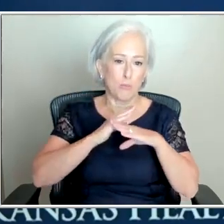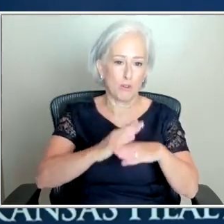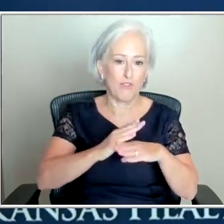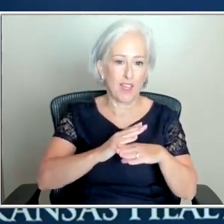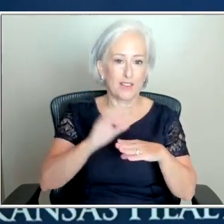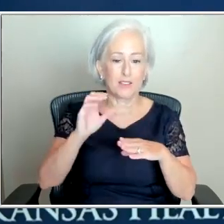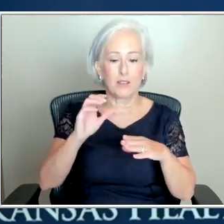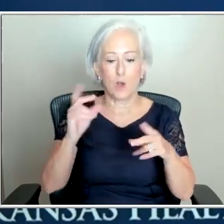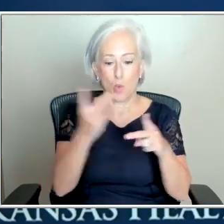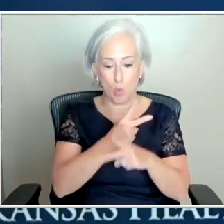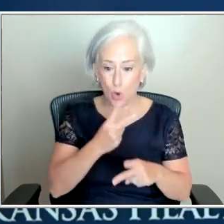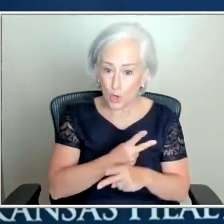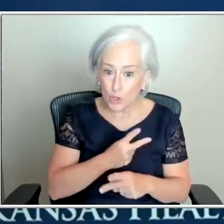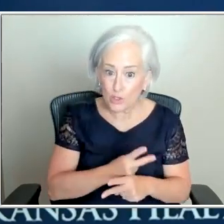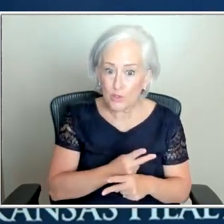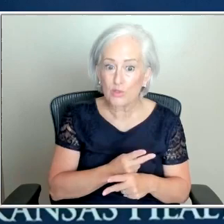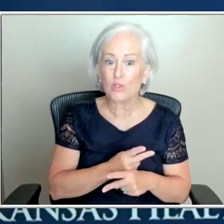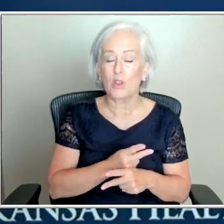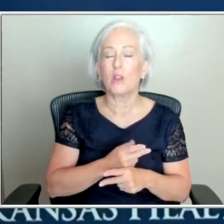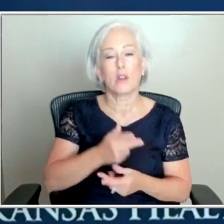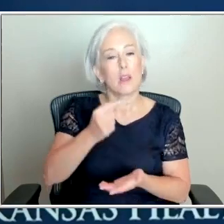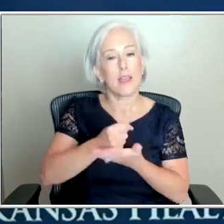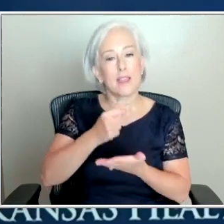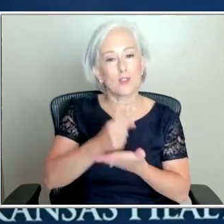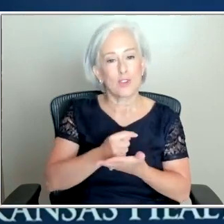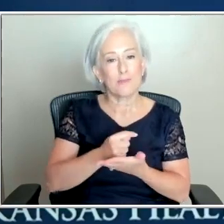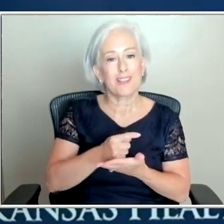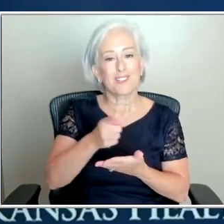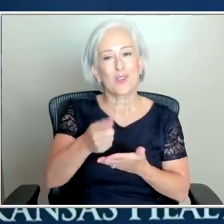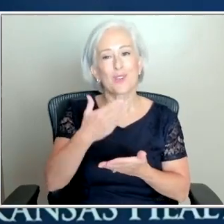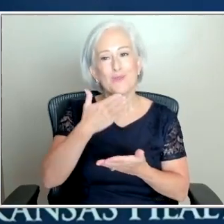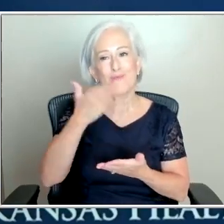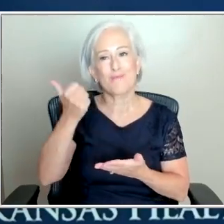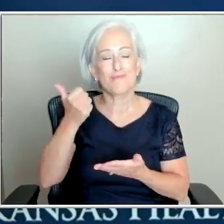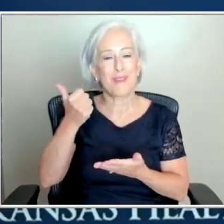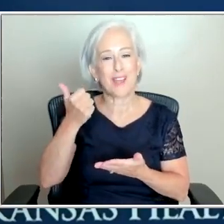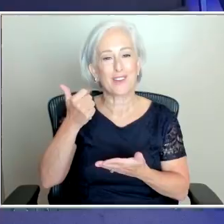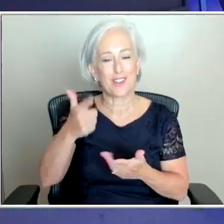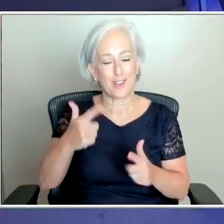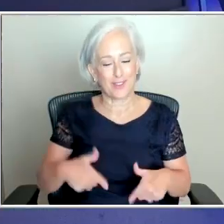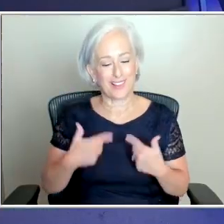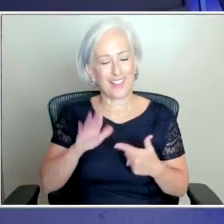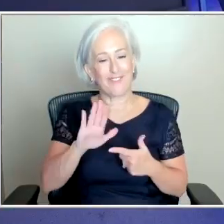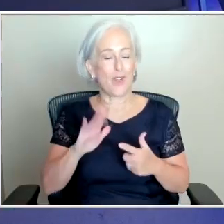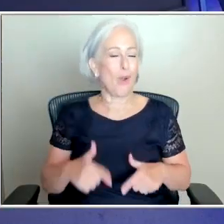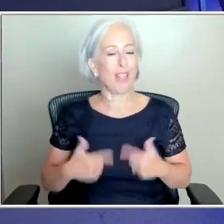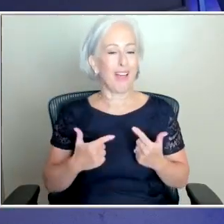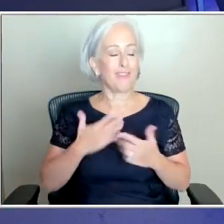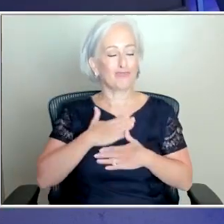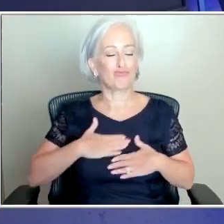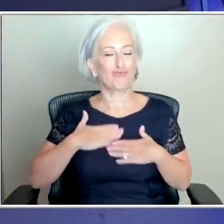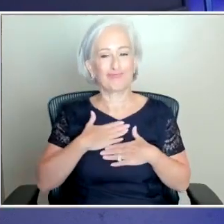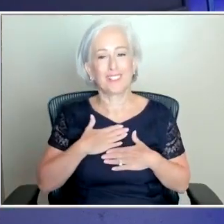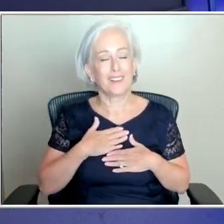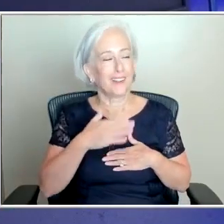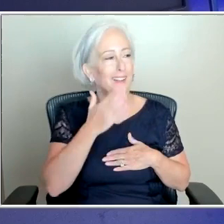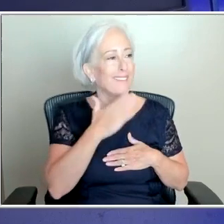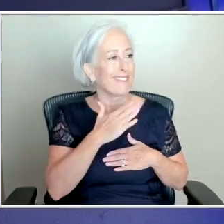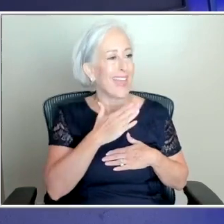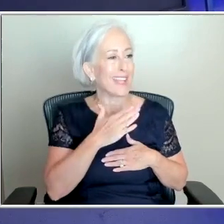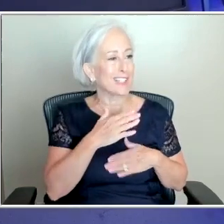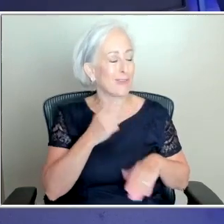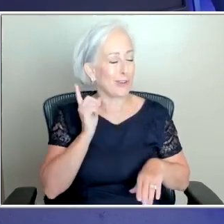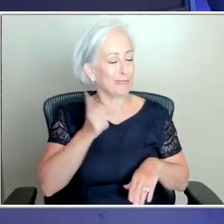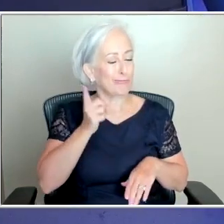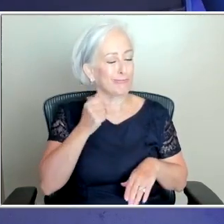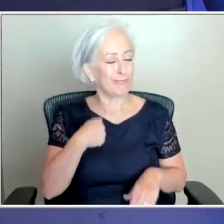worse, and in treatment so your symptoms are better and you can live the life that you want to live. All right, thank you for calling me out. I'm going to call her, and